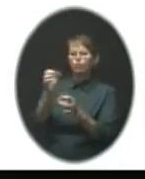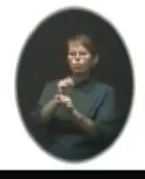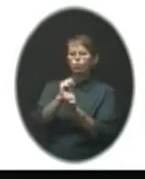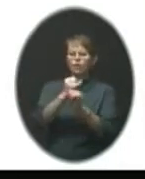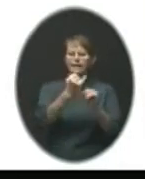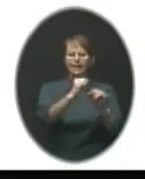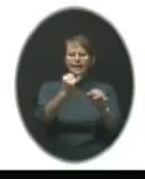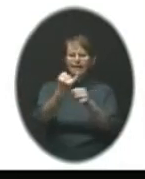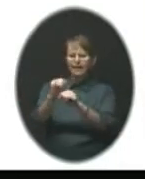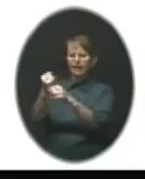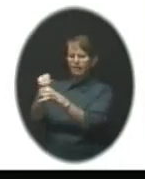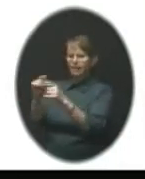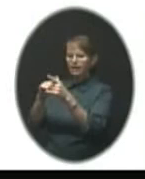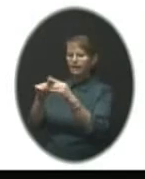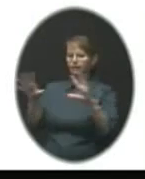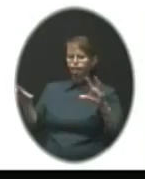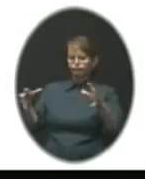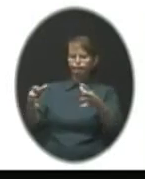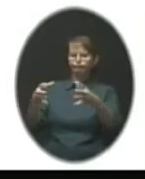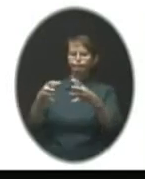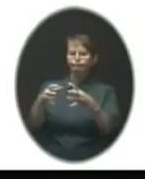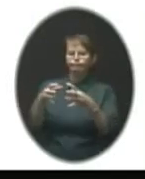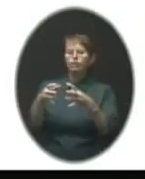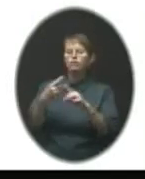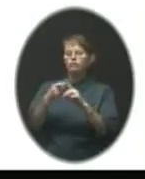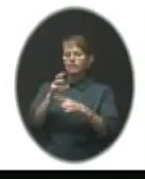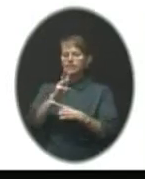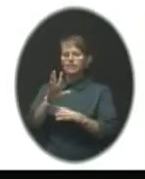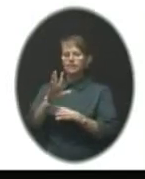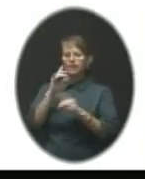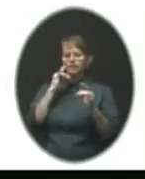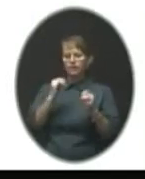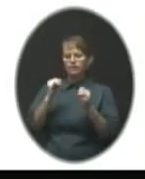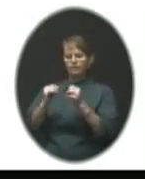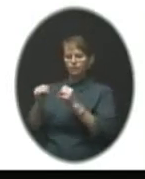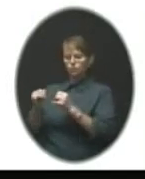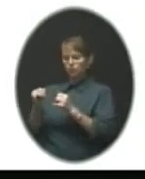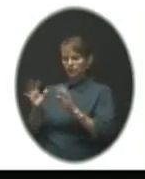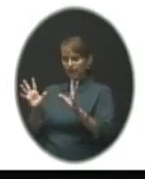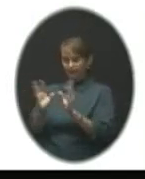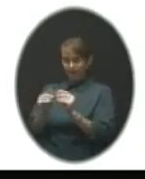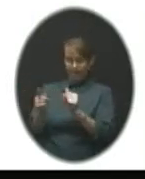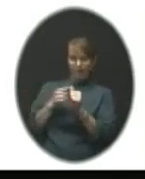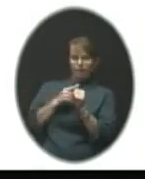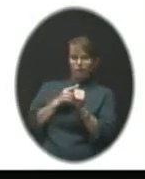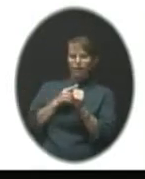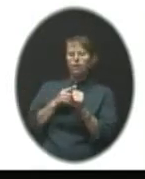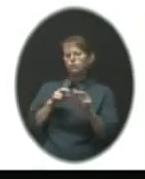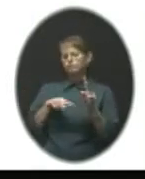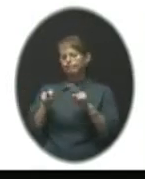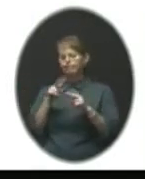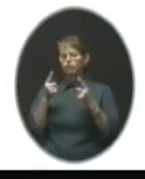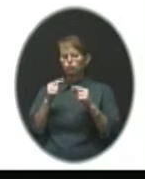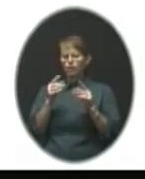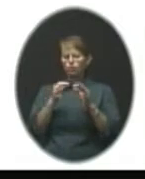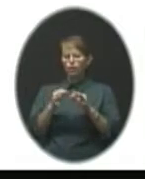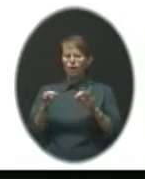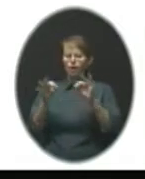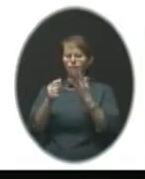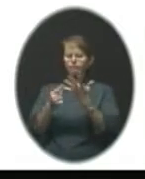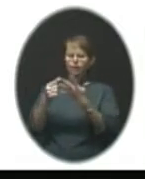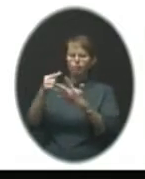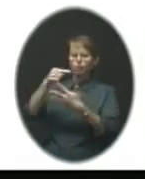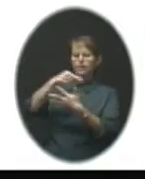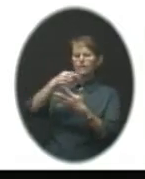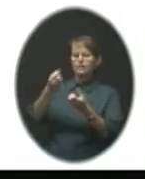we thought of those 65 individuals that met and kind of tried to look at and prioritize all those many strengths, but also the areas that we